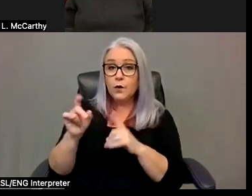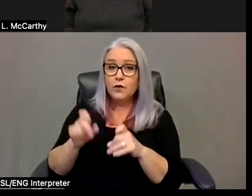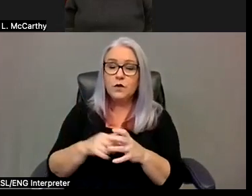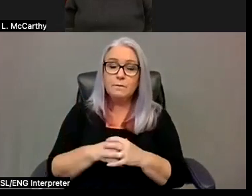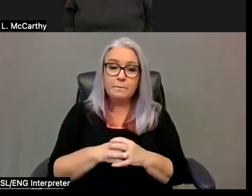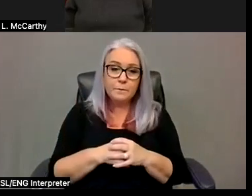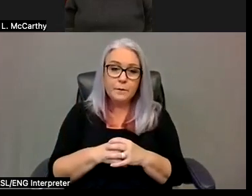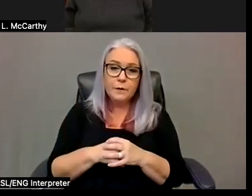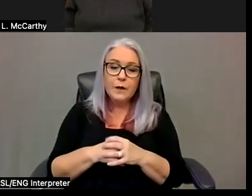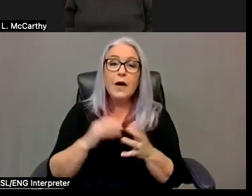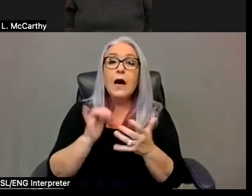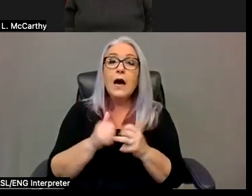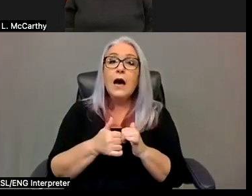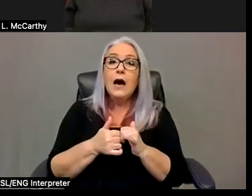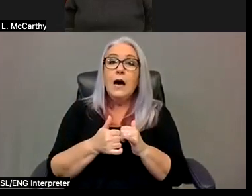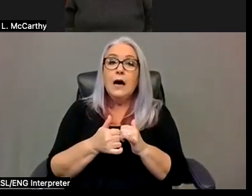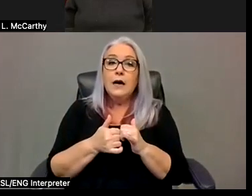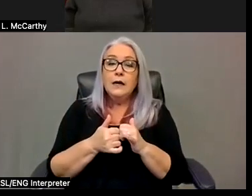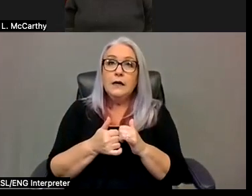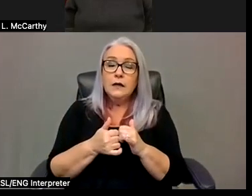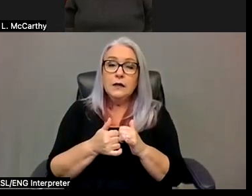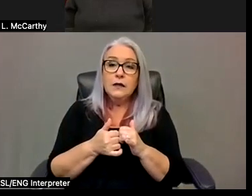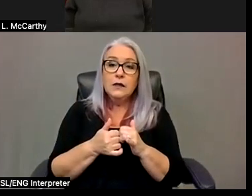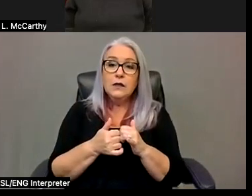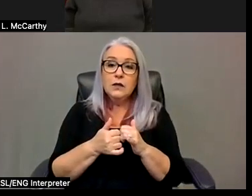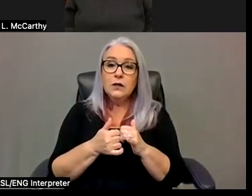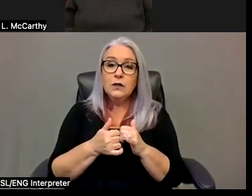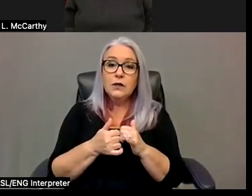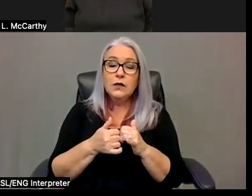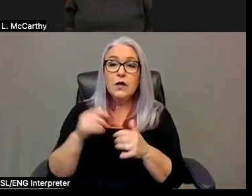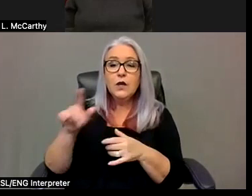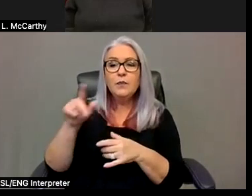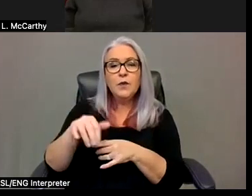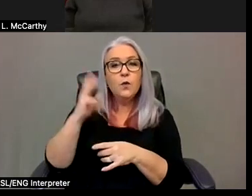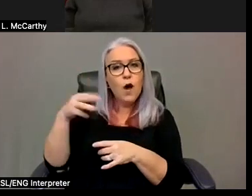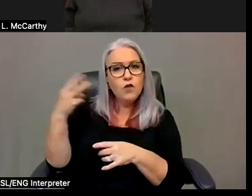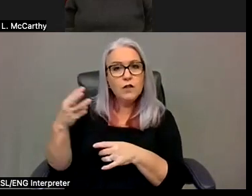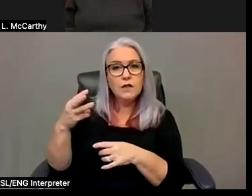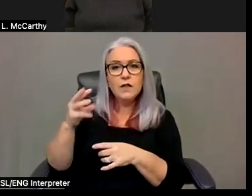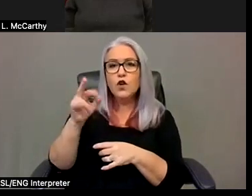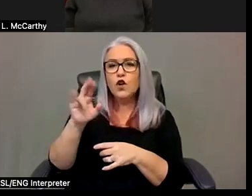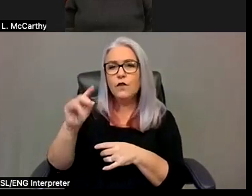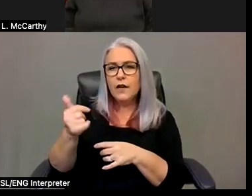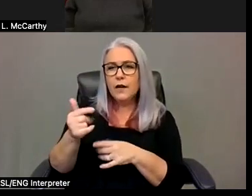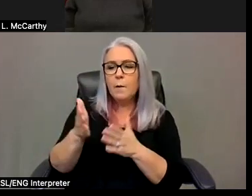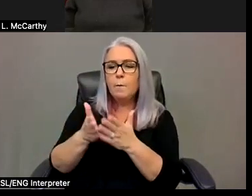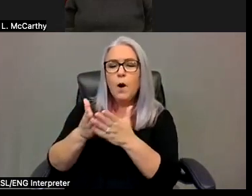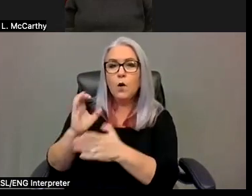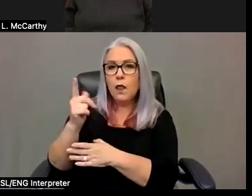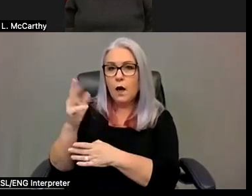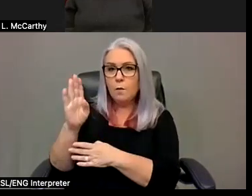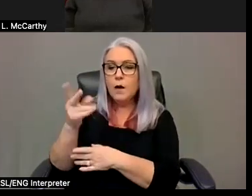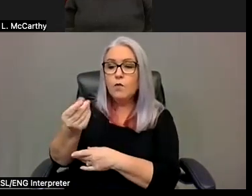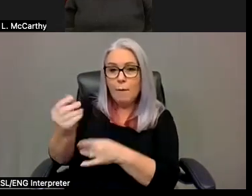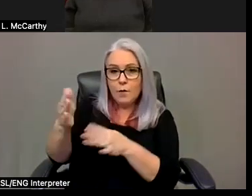you overcome the difficulties of productively utilizing the Washington Irving Boat Club property? And we will begin with